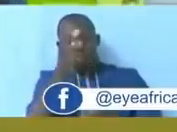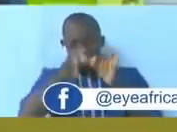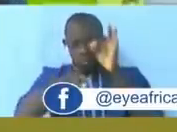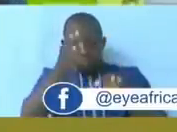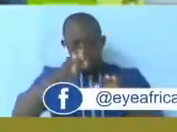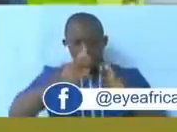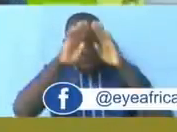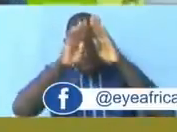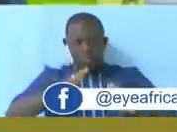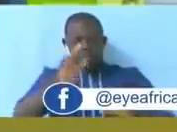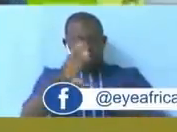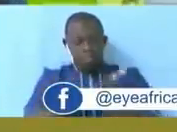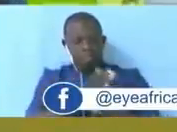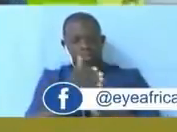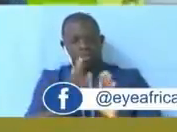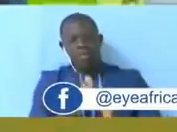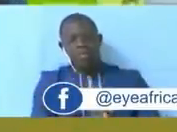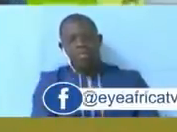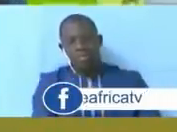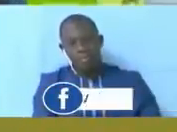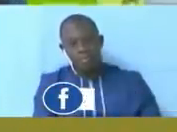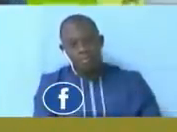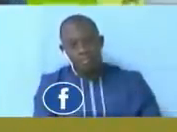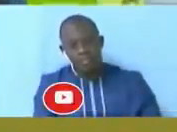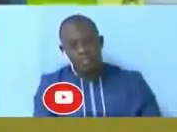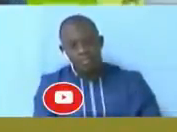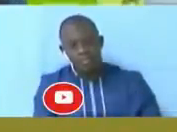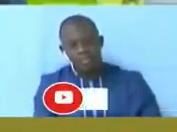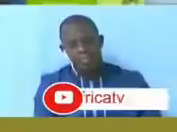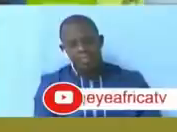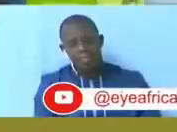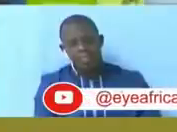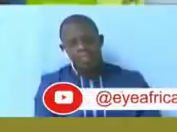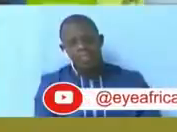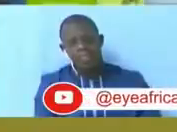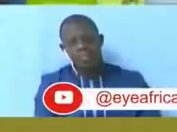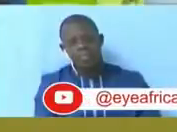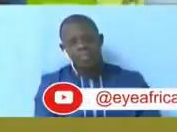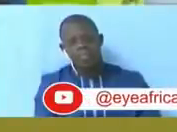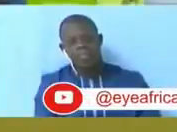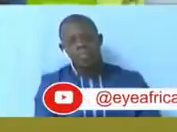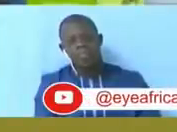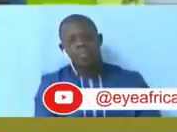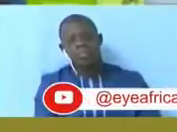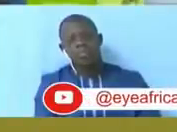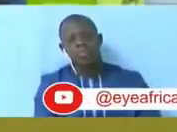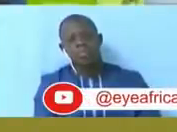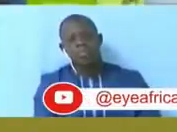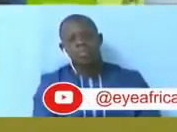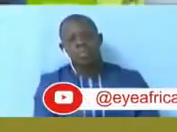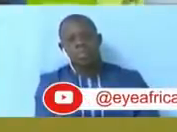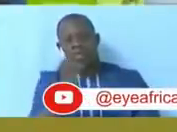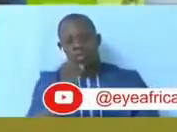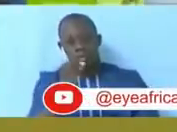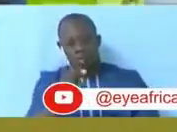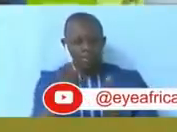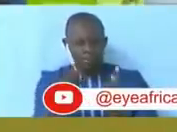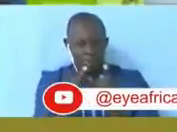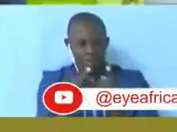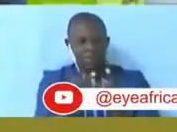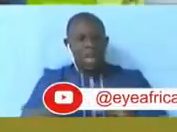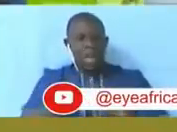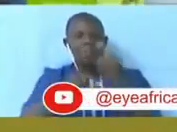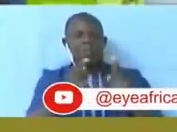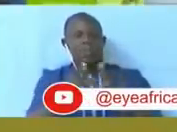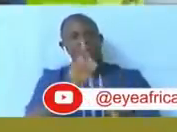walebe kito fanan kuntu laitla kunyinkono. So because of that long career as DPP and his closeness with the